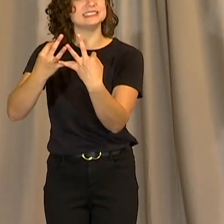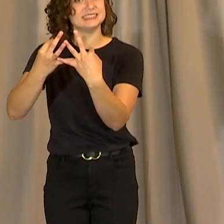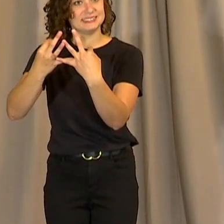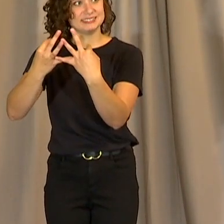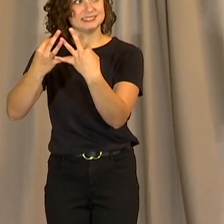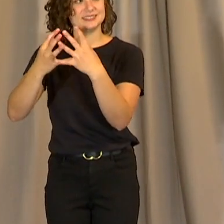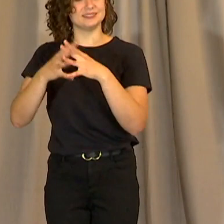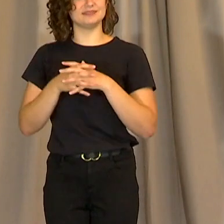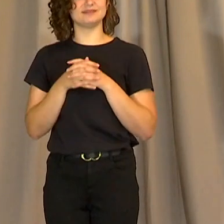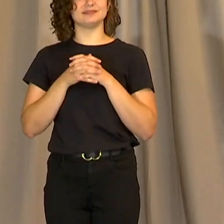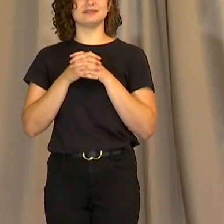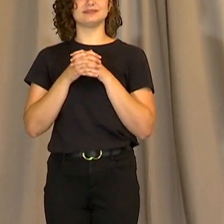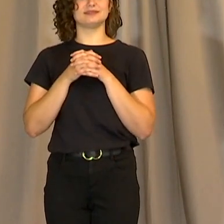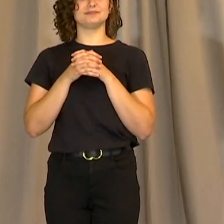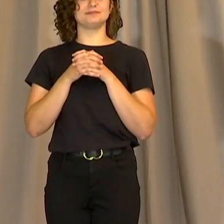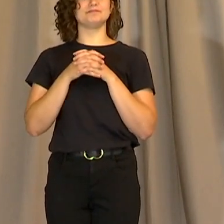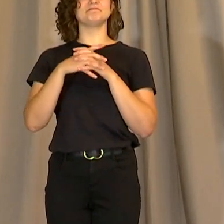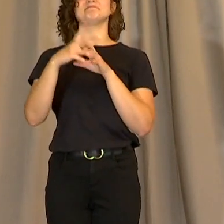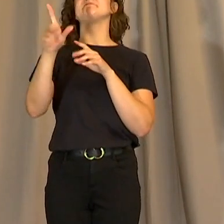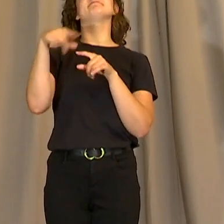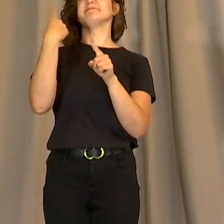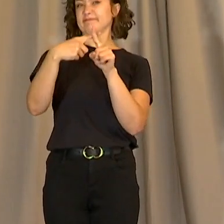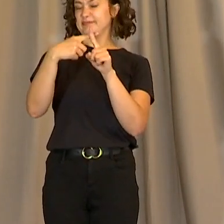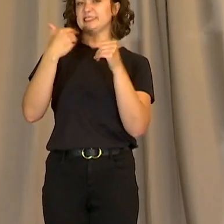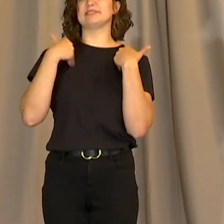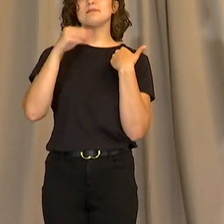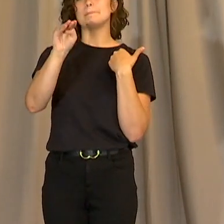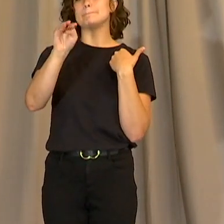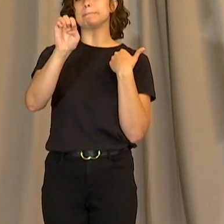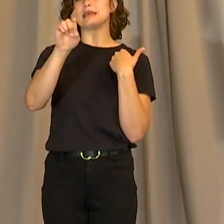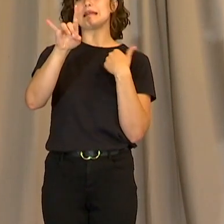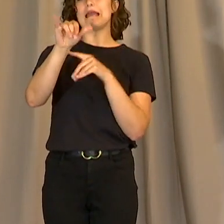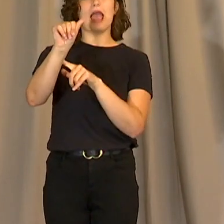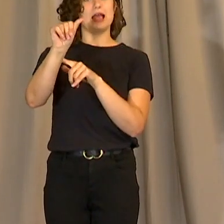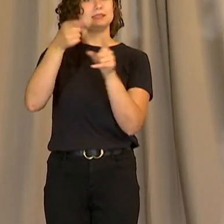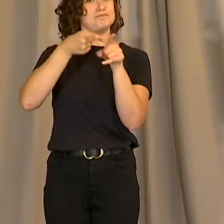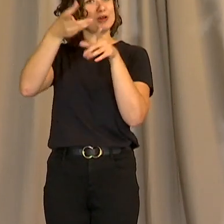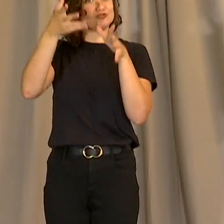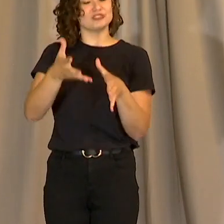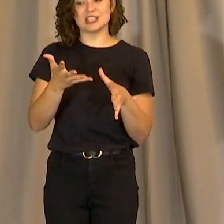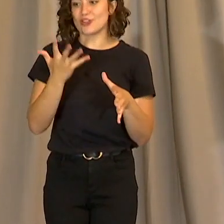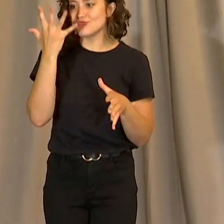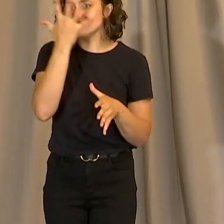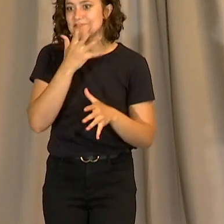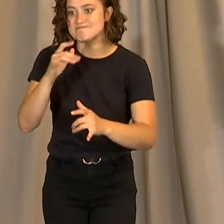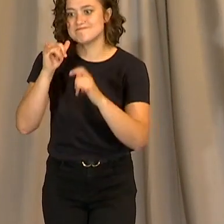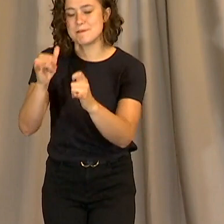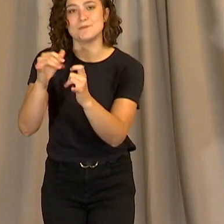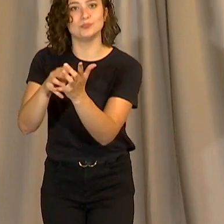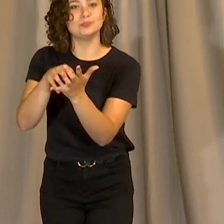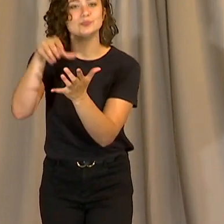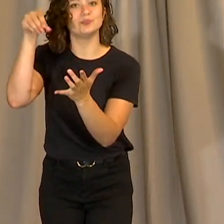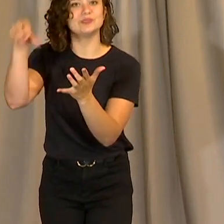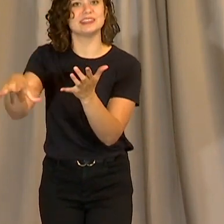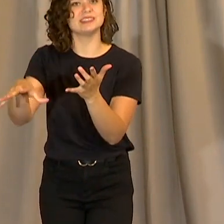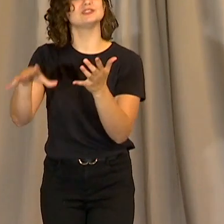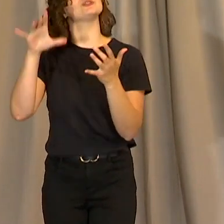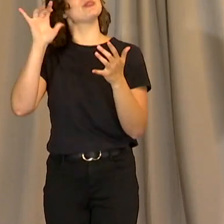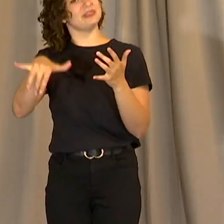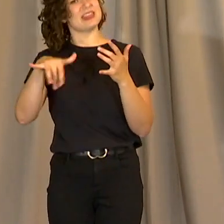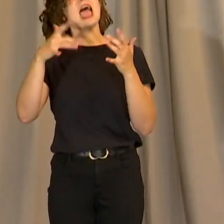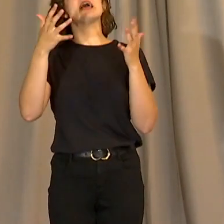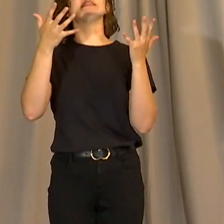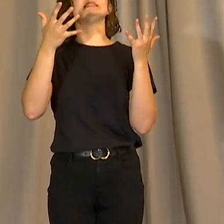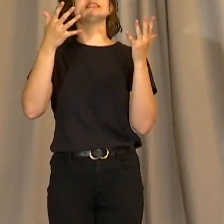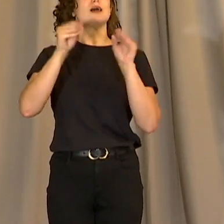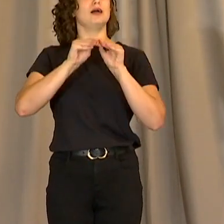to have media specialists that look like them, so the